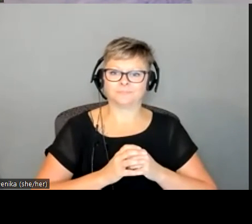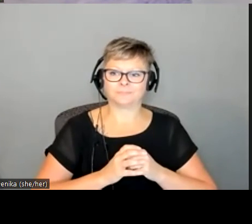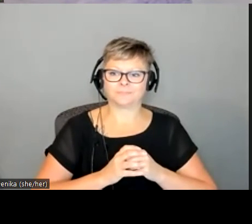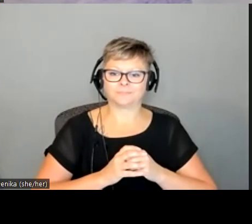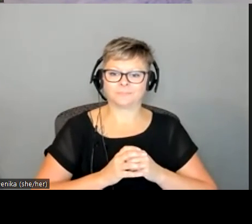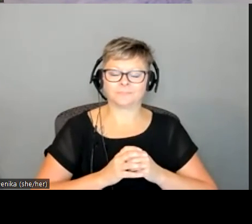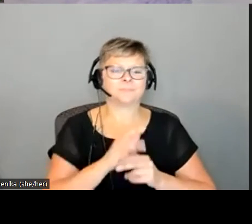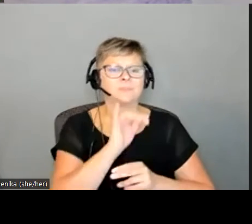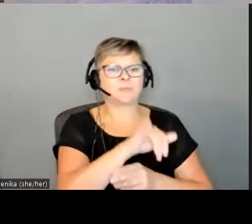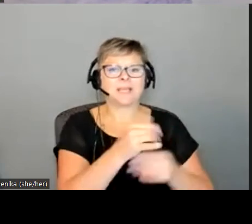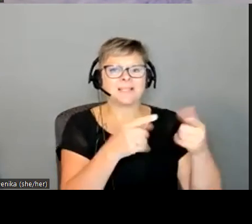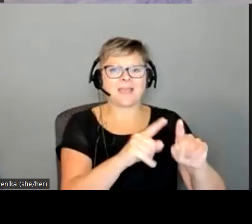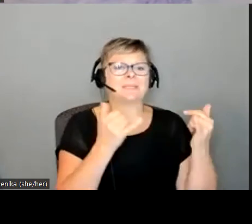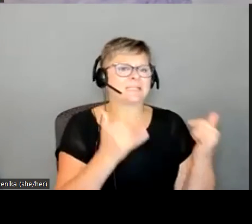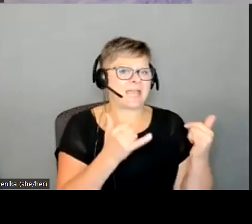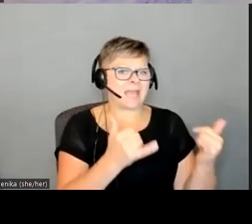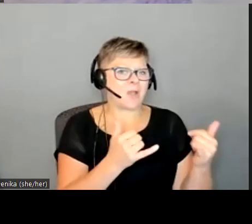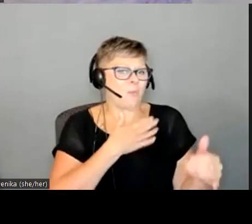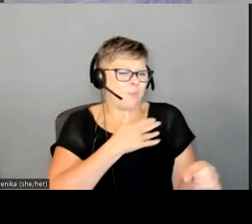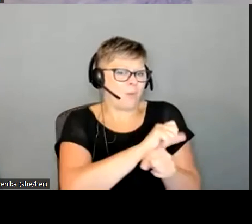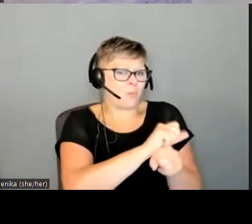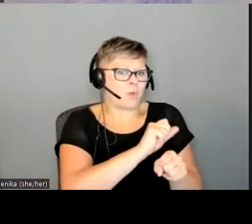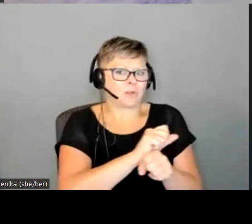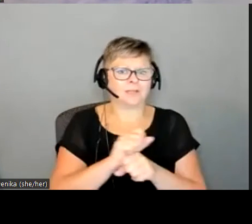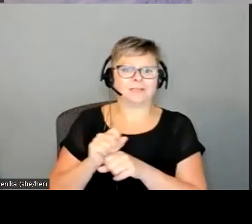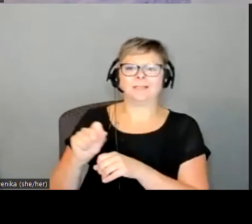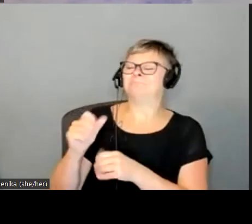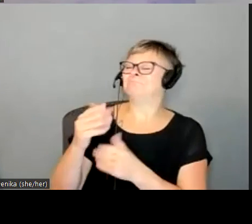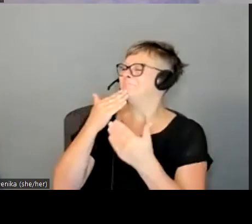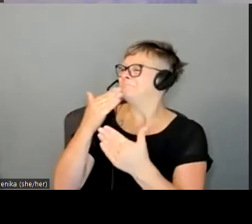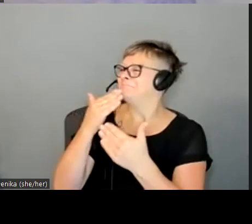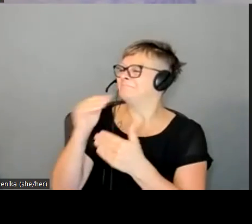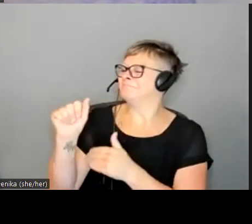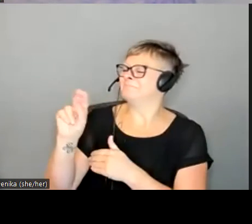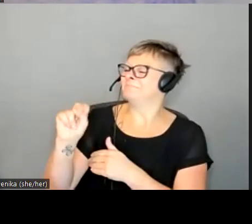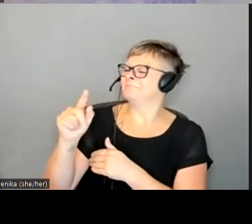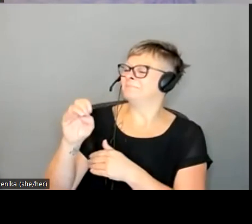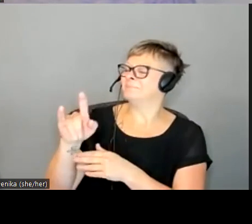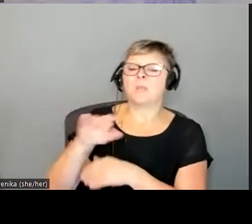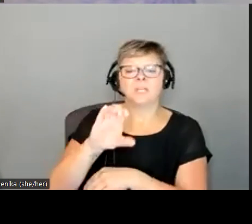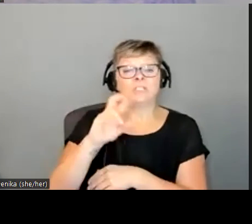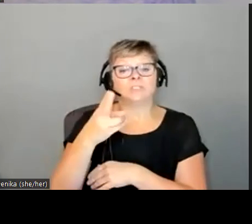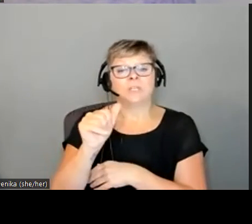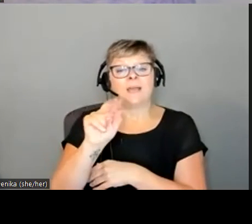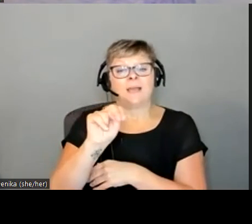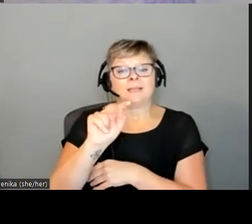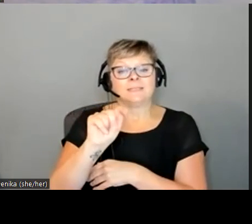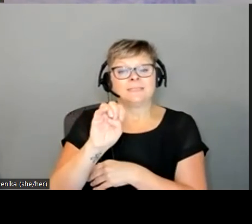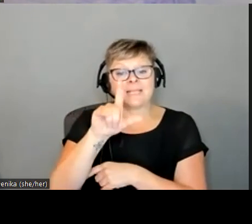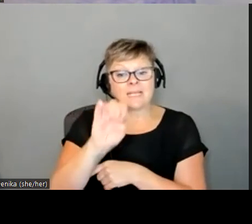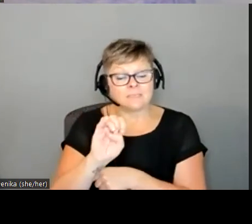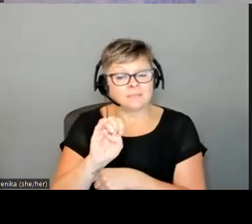work. Thank you. That's great, Angel. Thank you for sharing that. Chantelle, is there anything happening within the work that you're doing in terms of